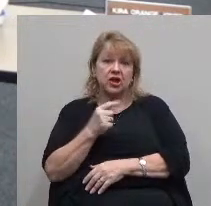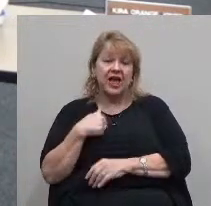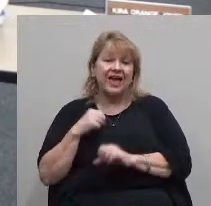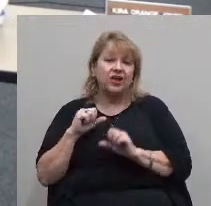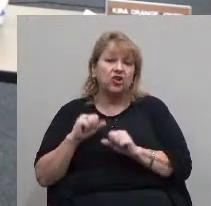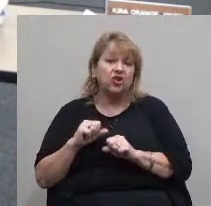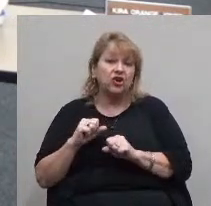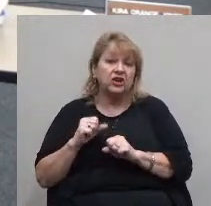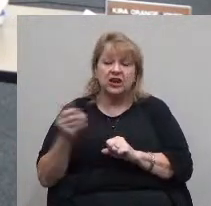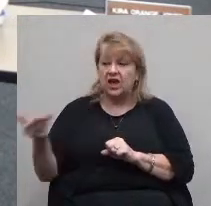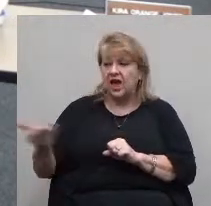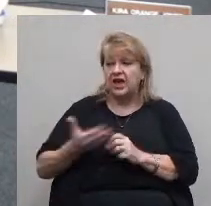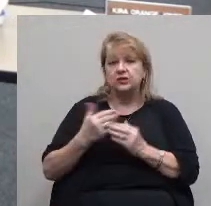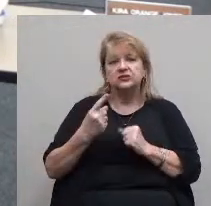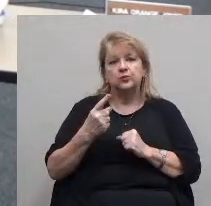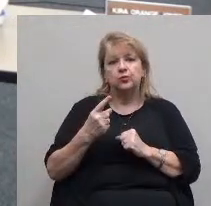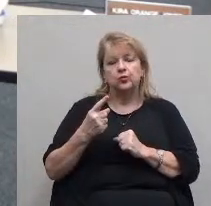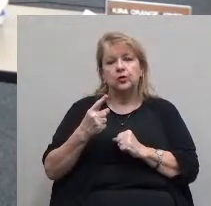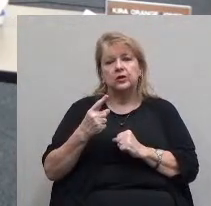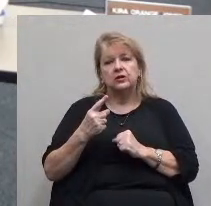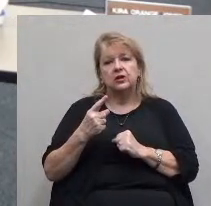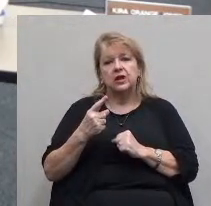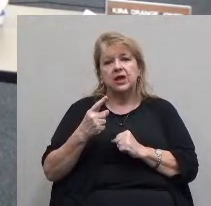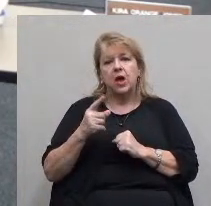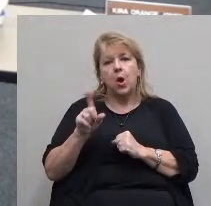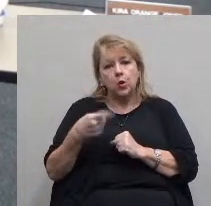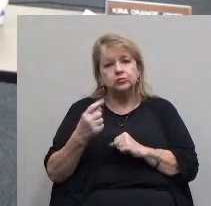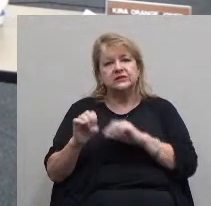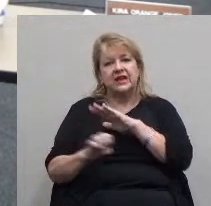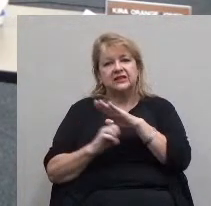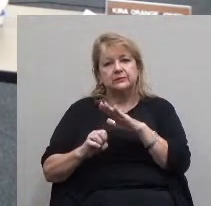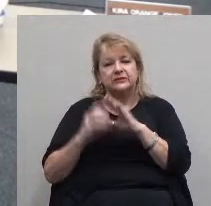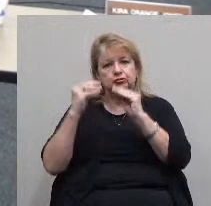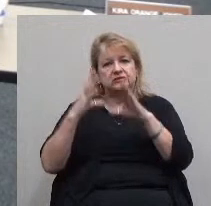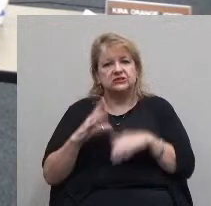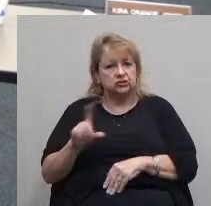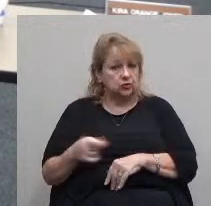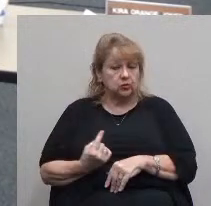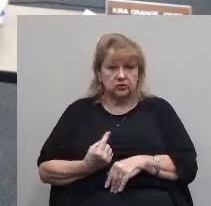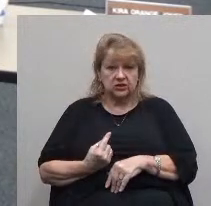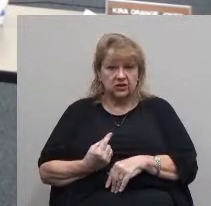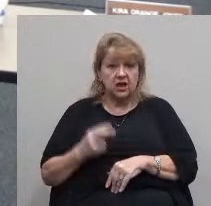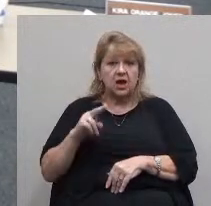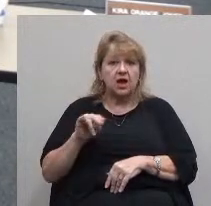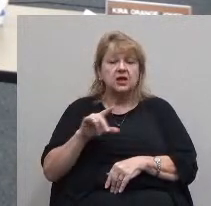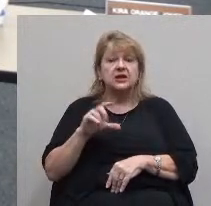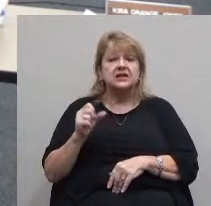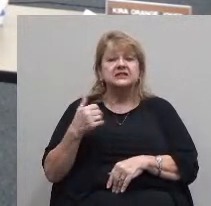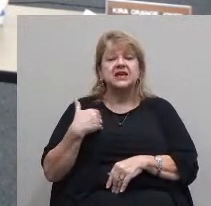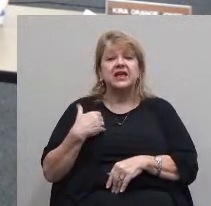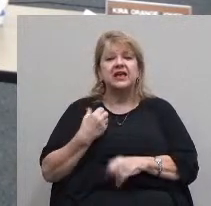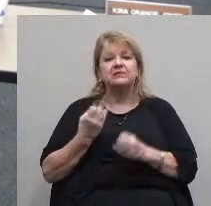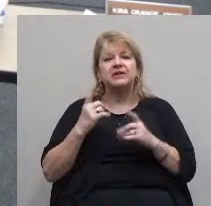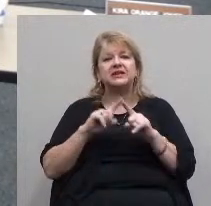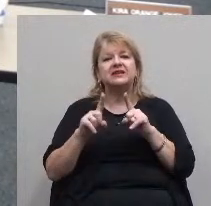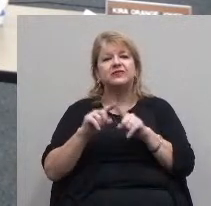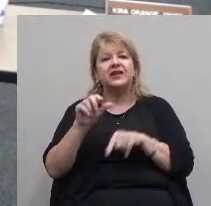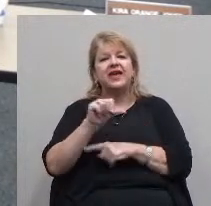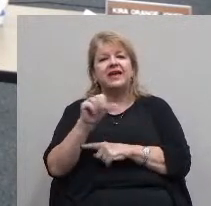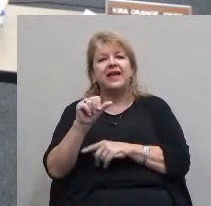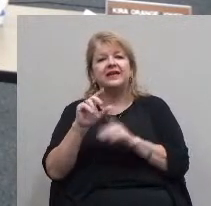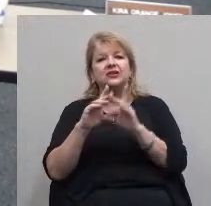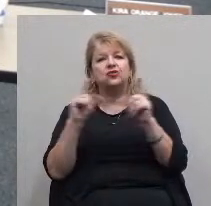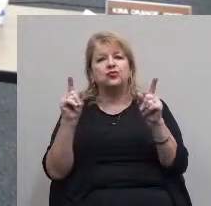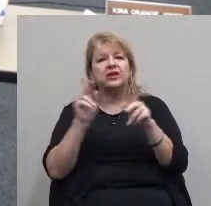could employ someone other than an elementary teacher with it, unless we had many of these different associate degree